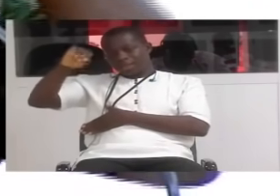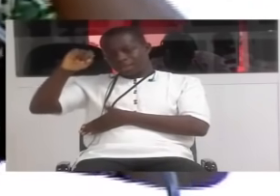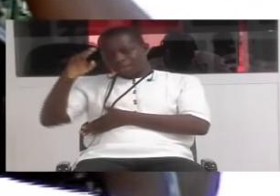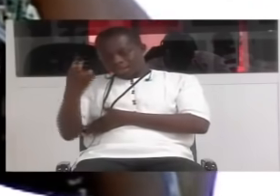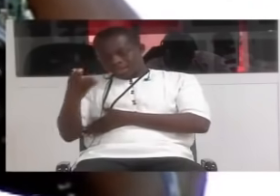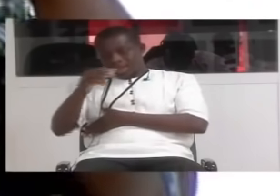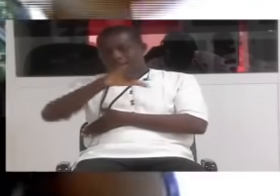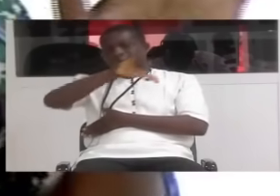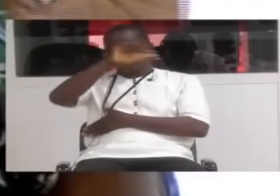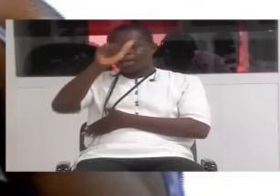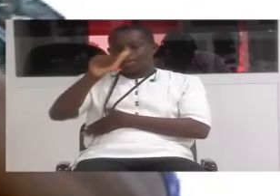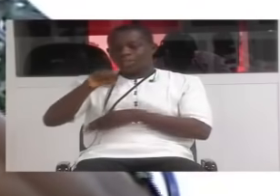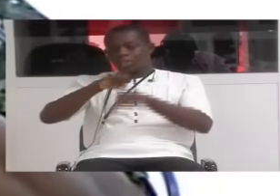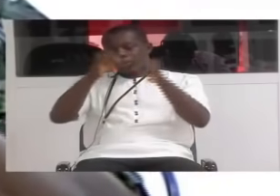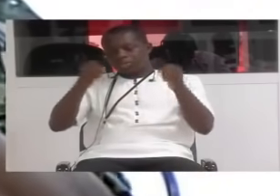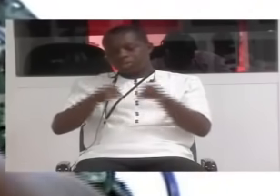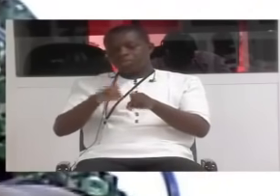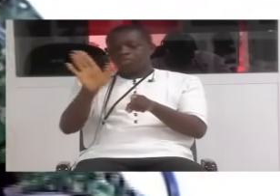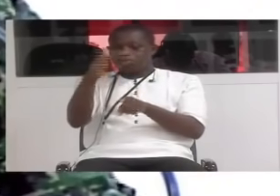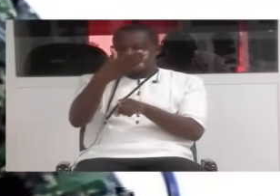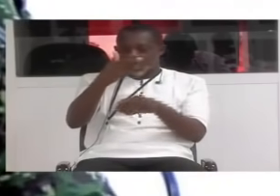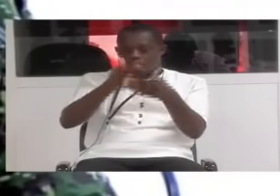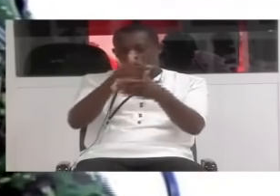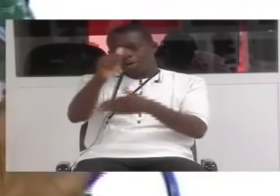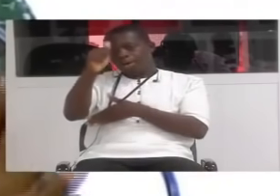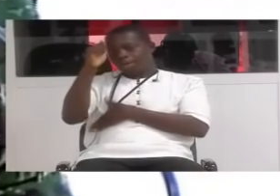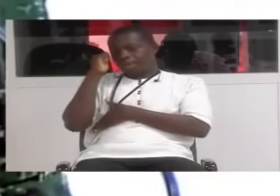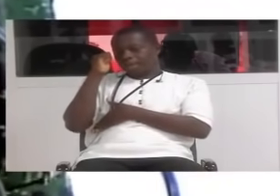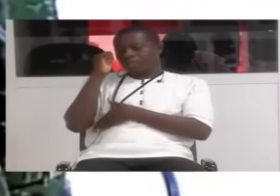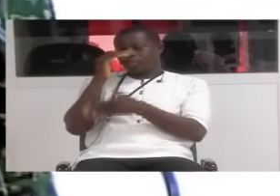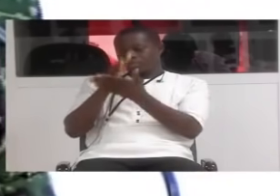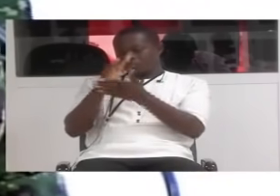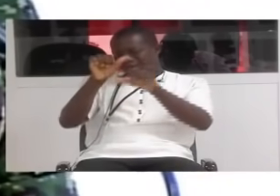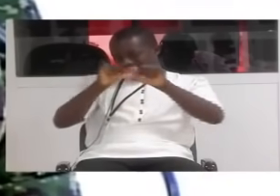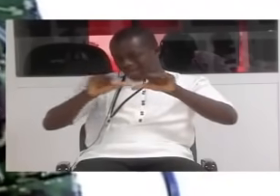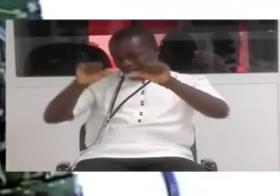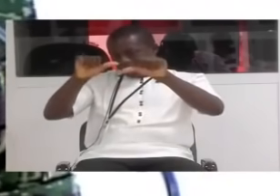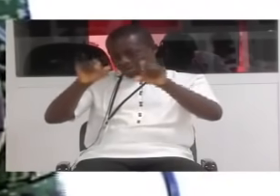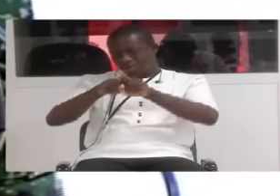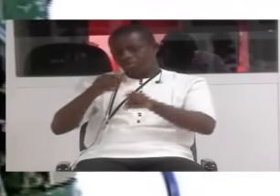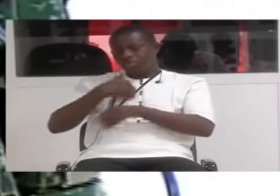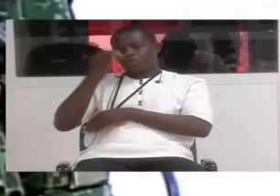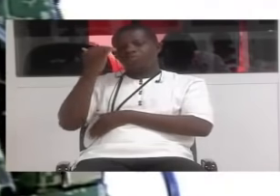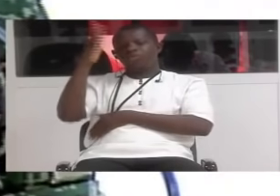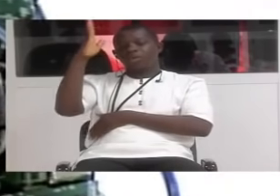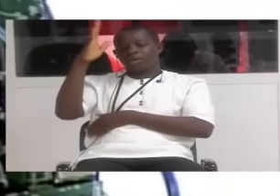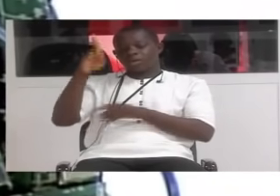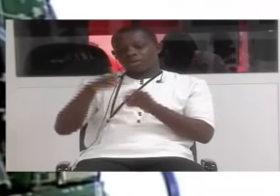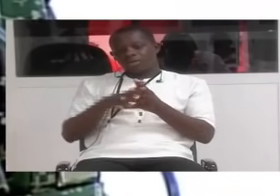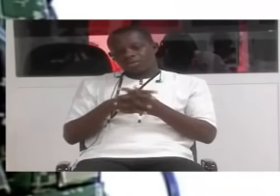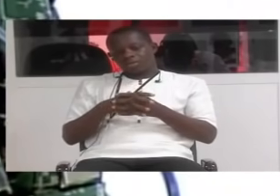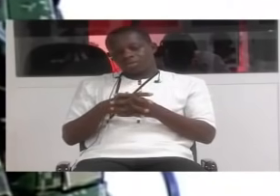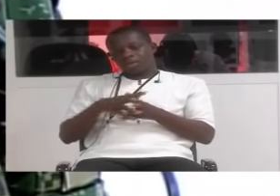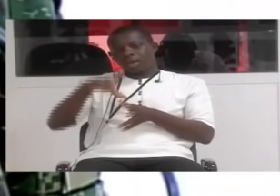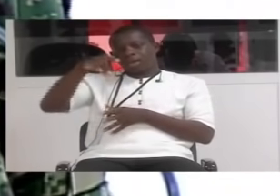fo imu ngamira itol muruntale jedal je filitamale Passane ni Chairman Dumalon